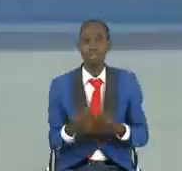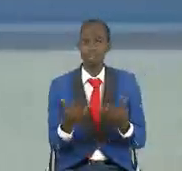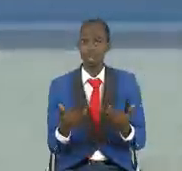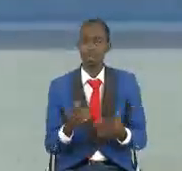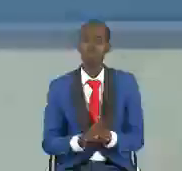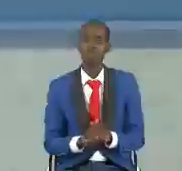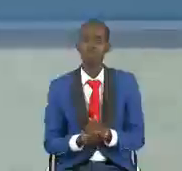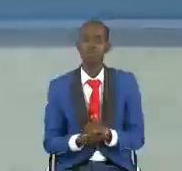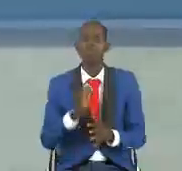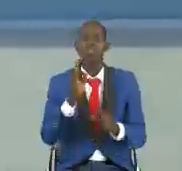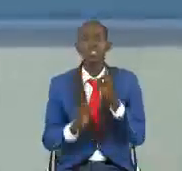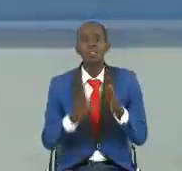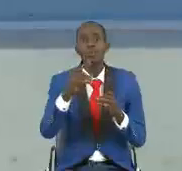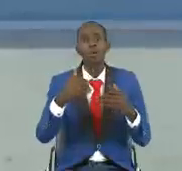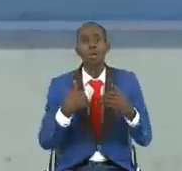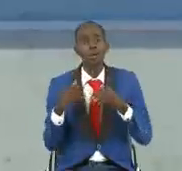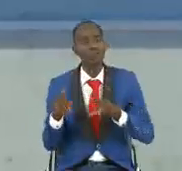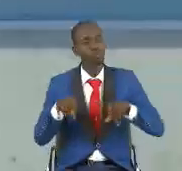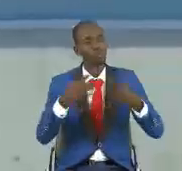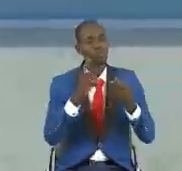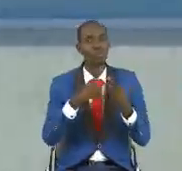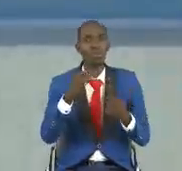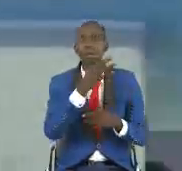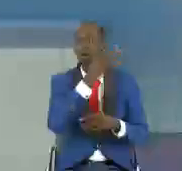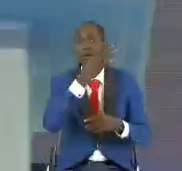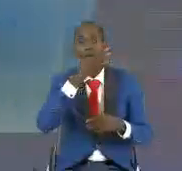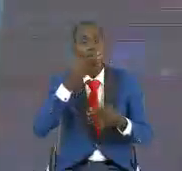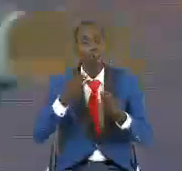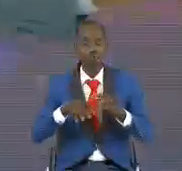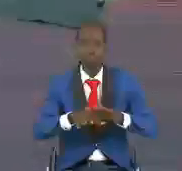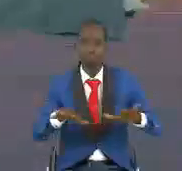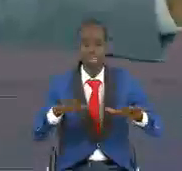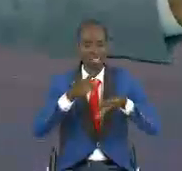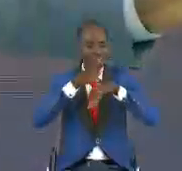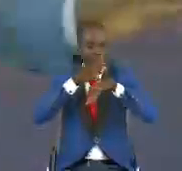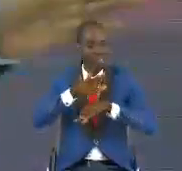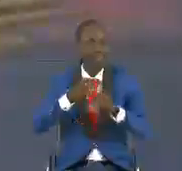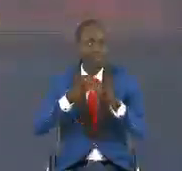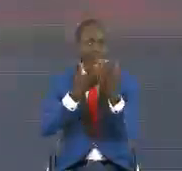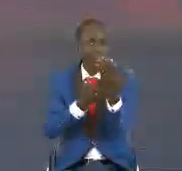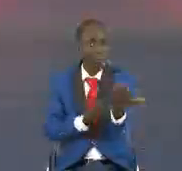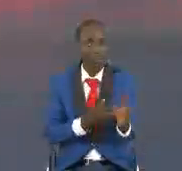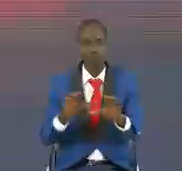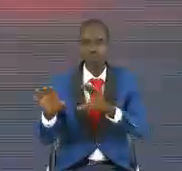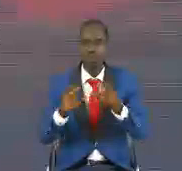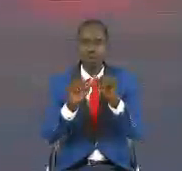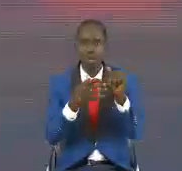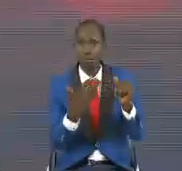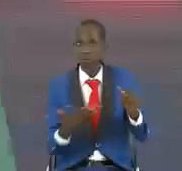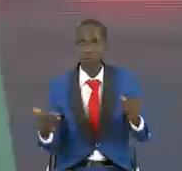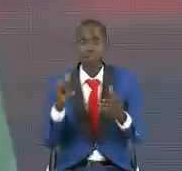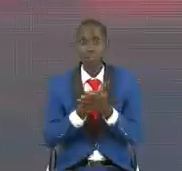you've gone to the farm early in the morning and you do everything you intended to